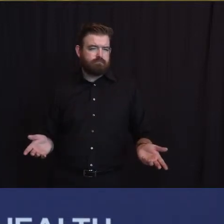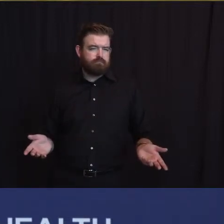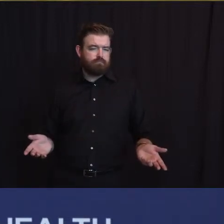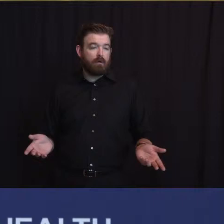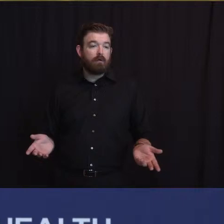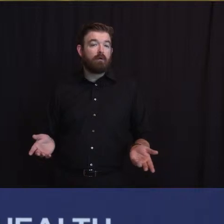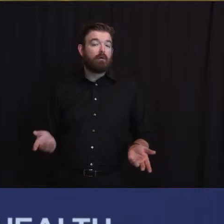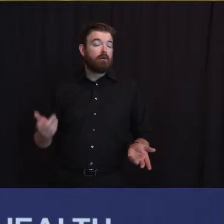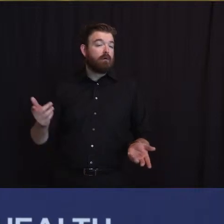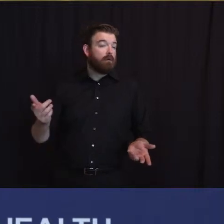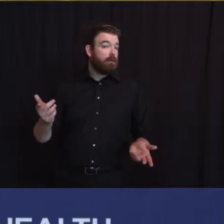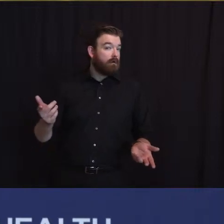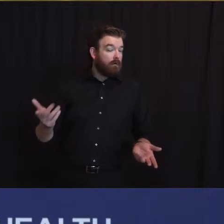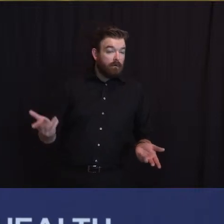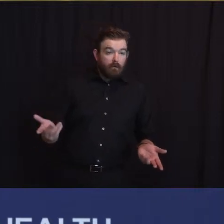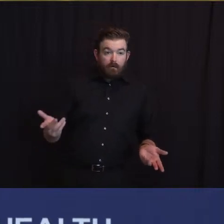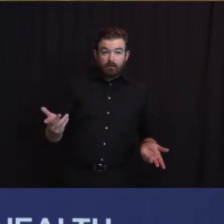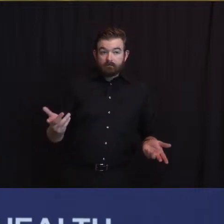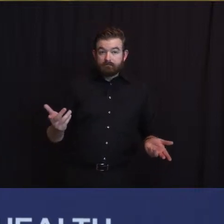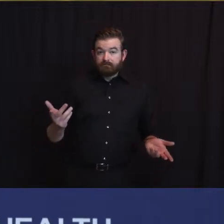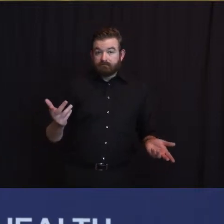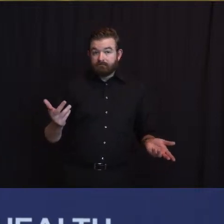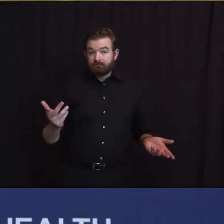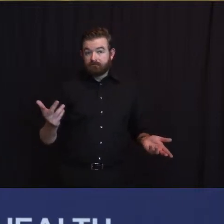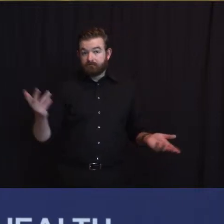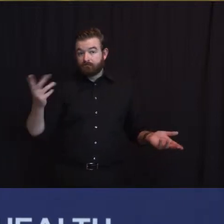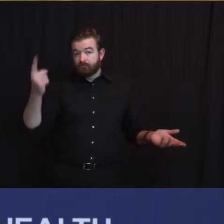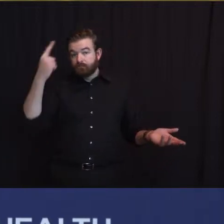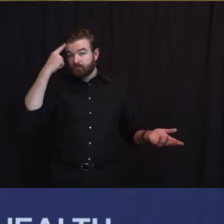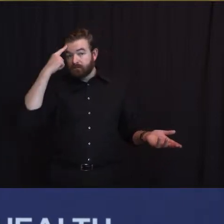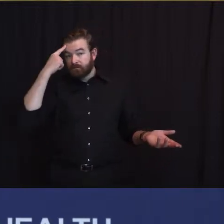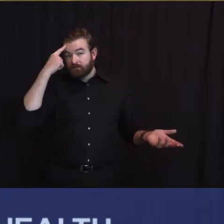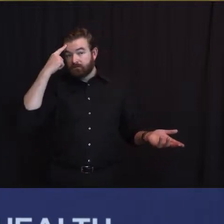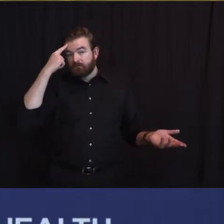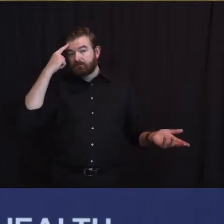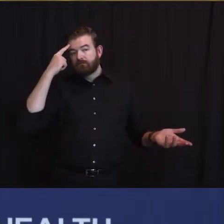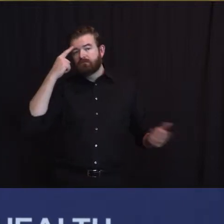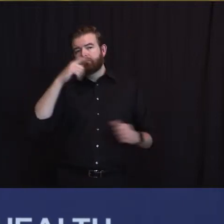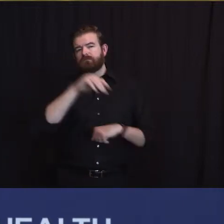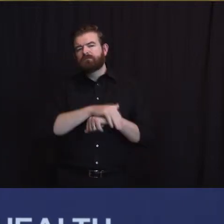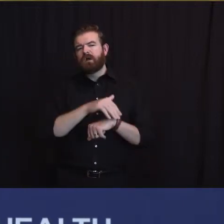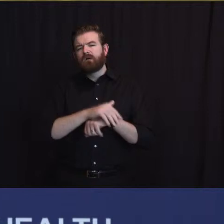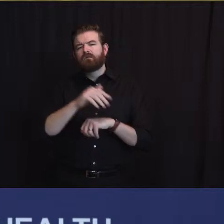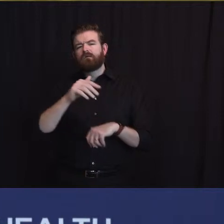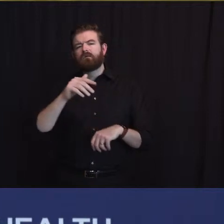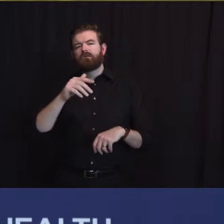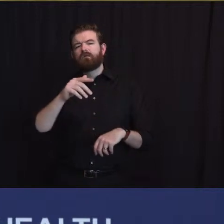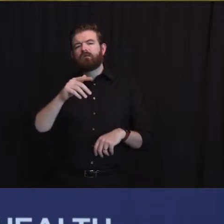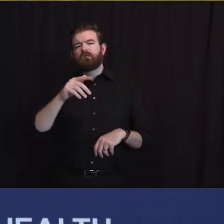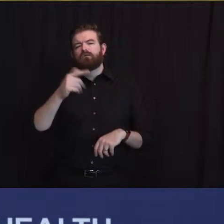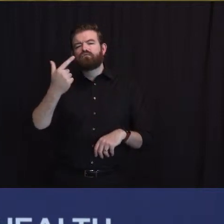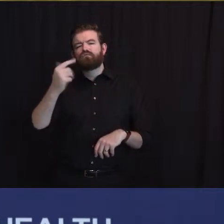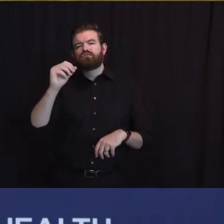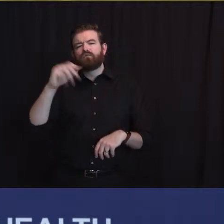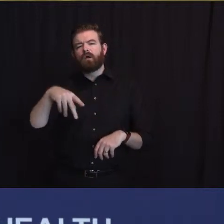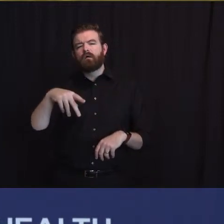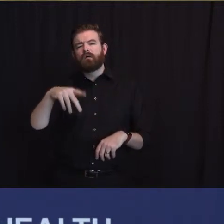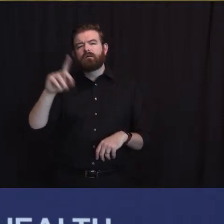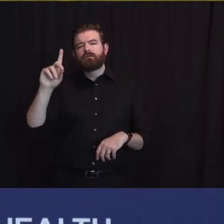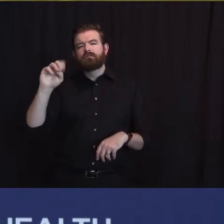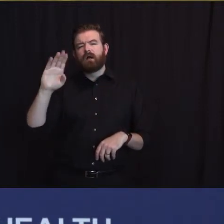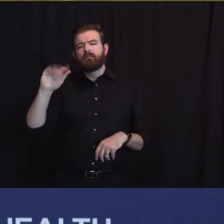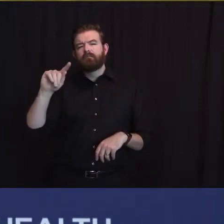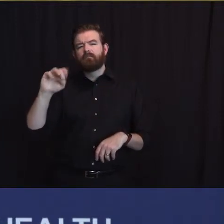on last night's GOP debate beyond what you said in your statement last night. Nothing on the debate. I can take that